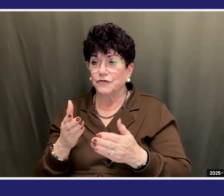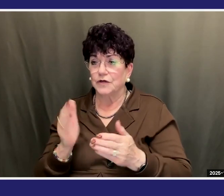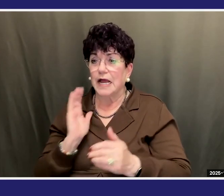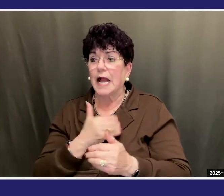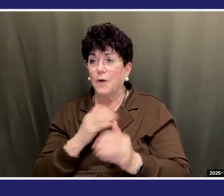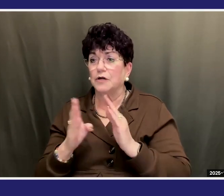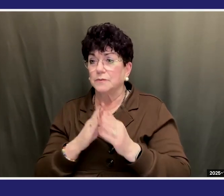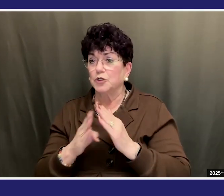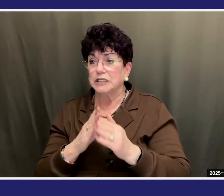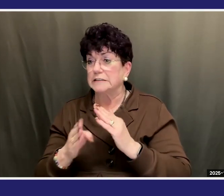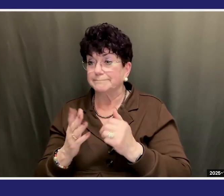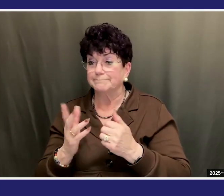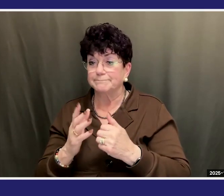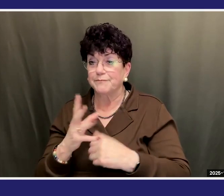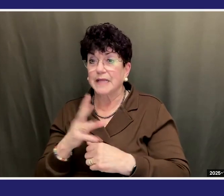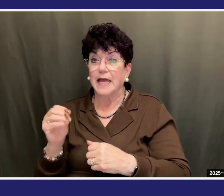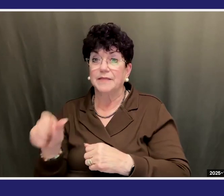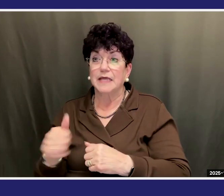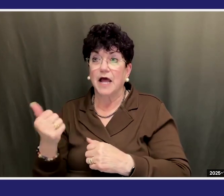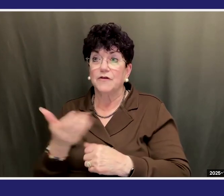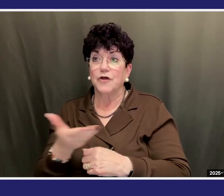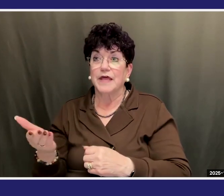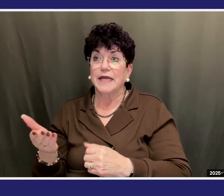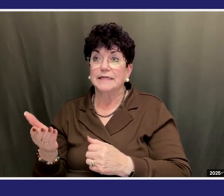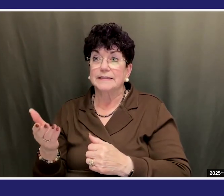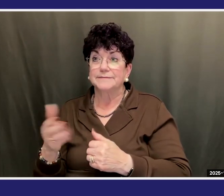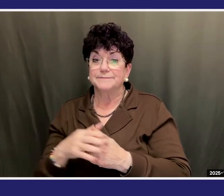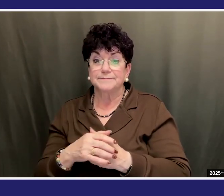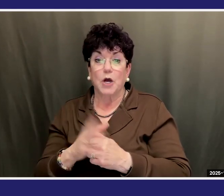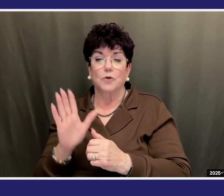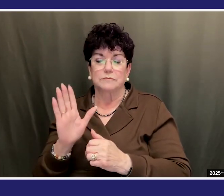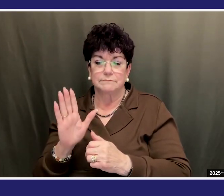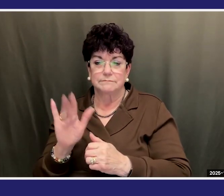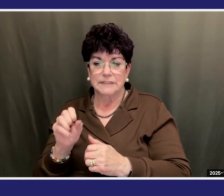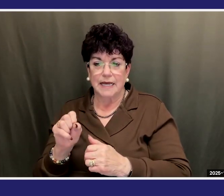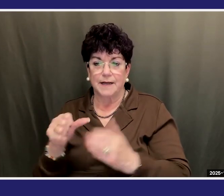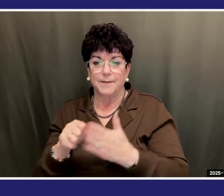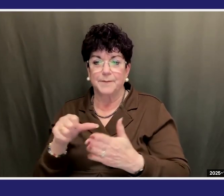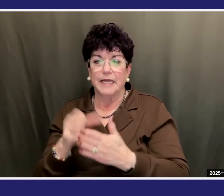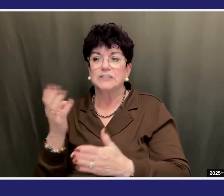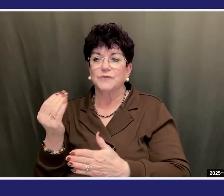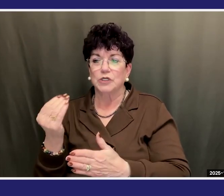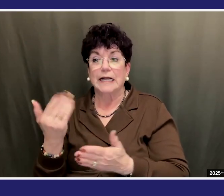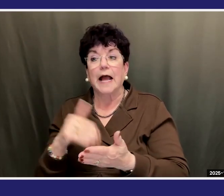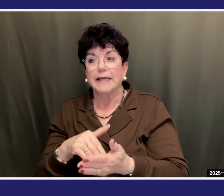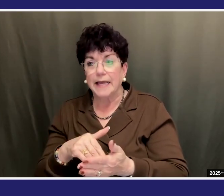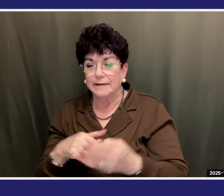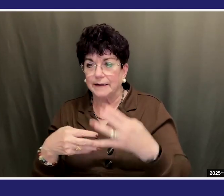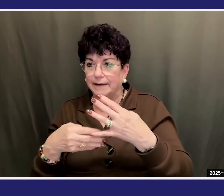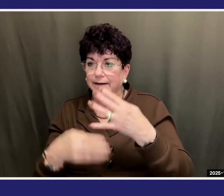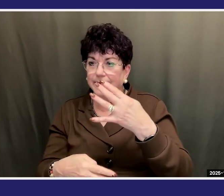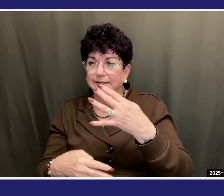our communities. And then the other thing, and on page 14 again, listing